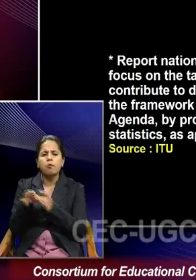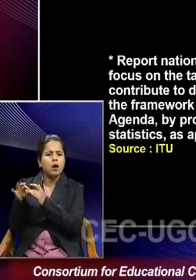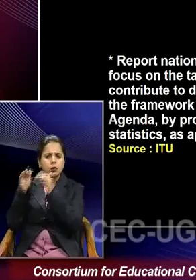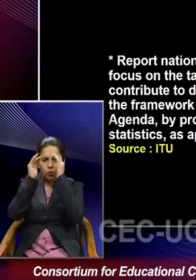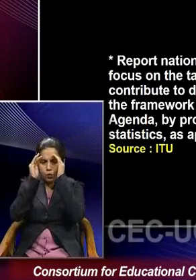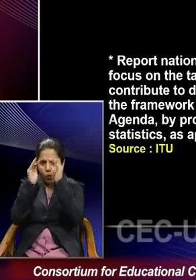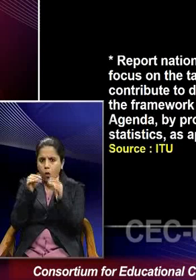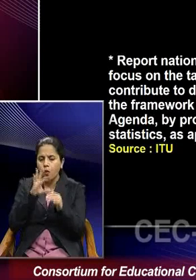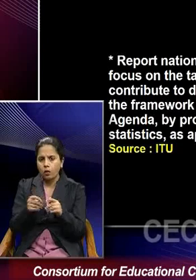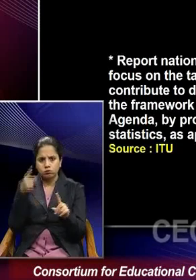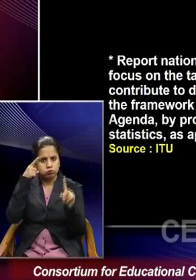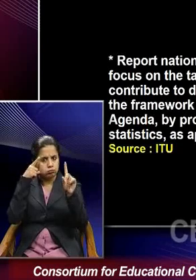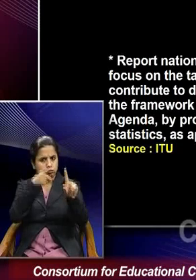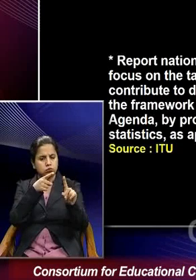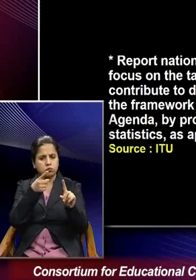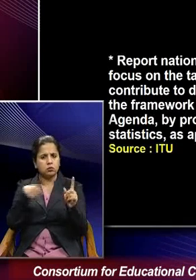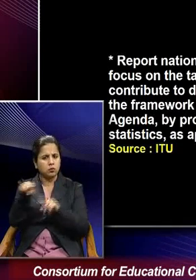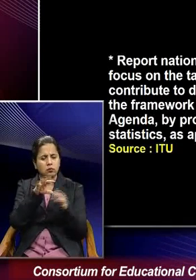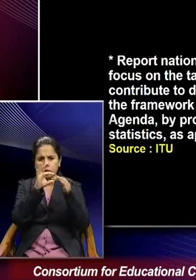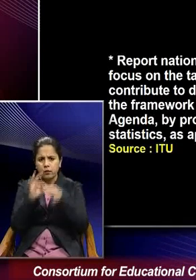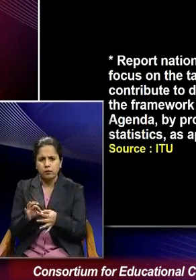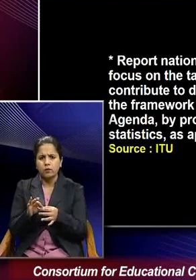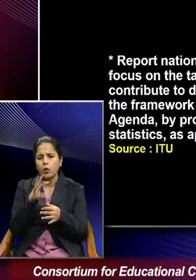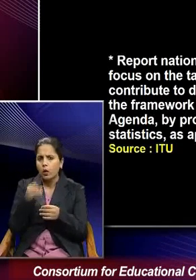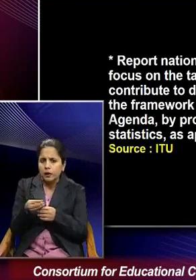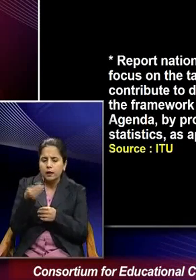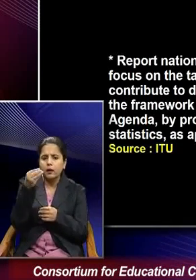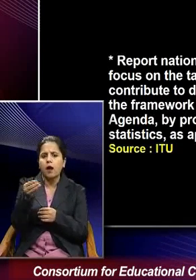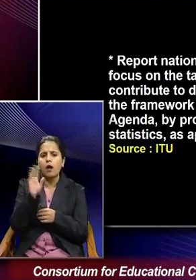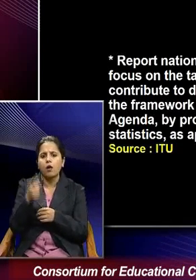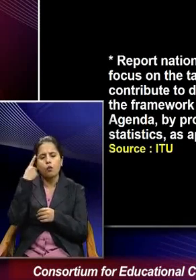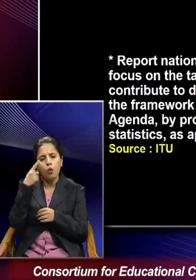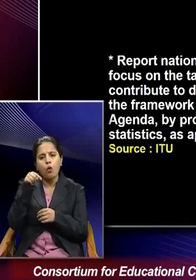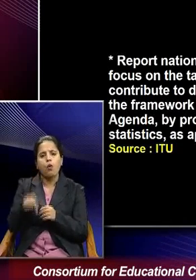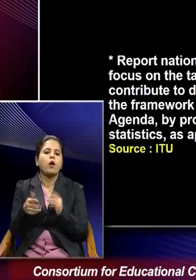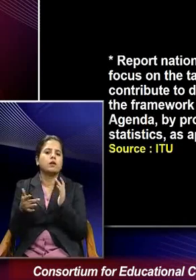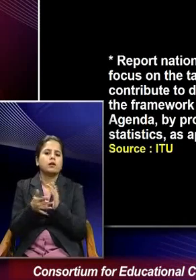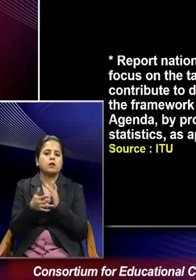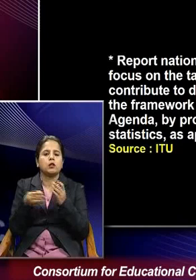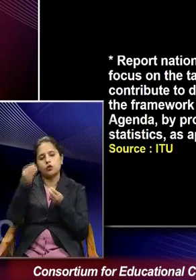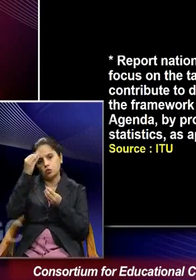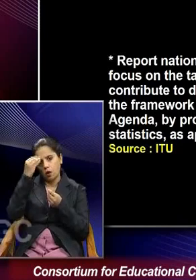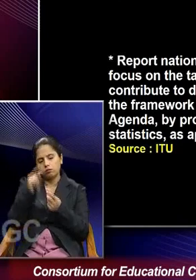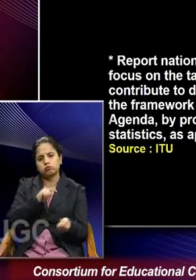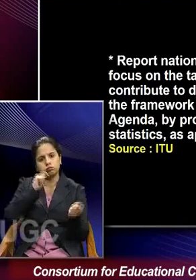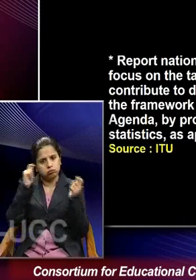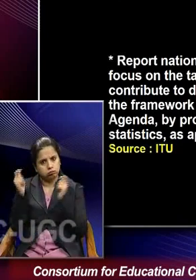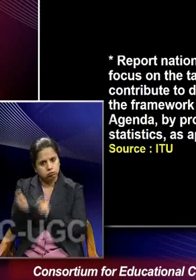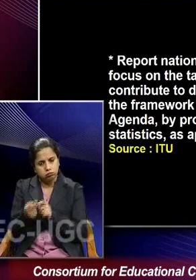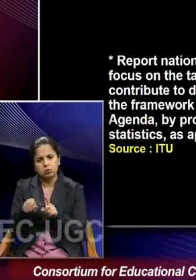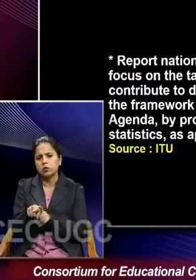the targets that particularly contribute to digital transformation